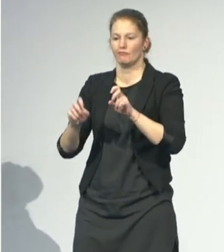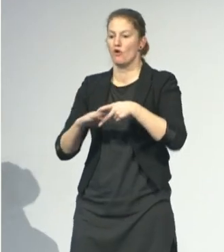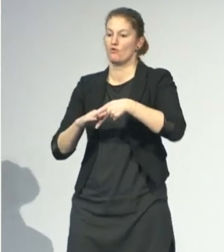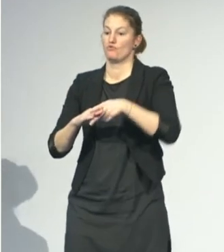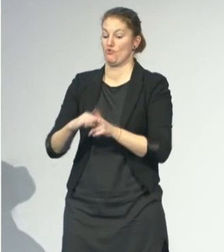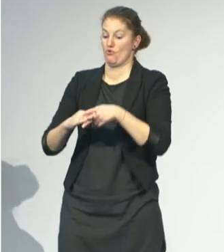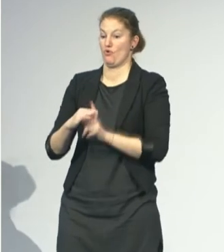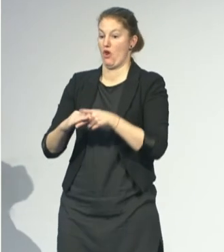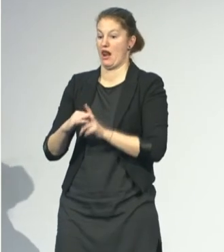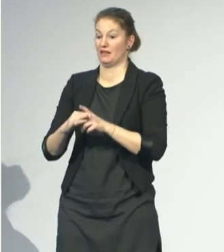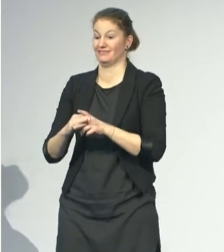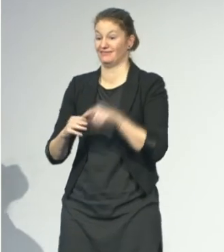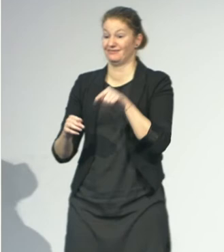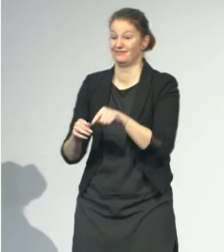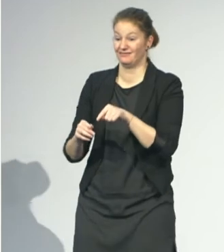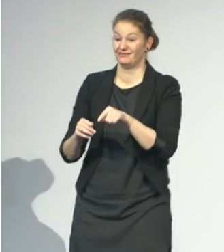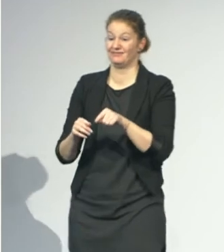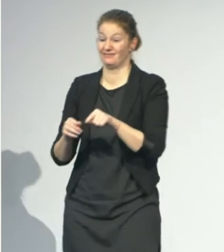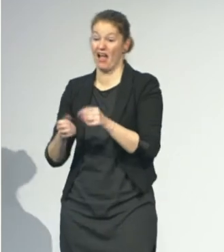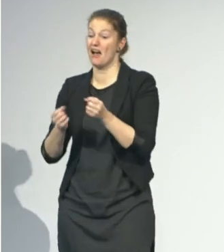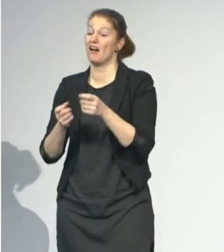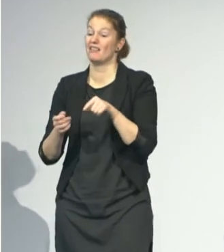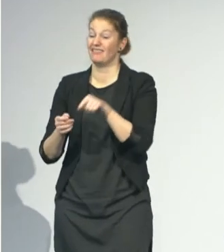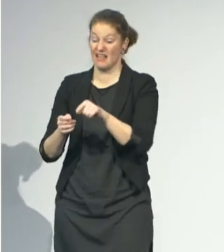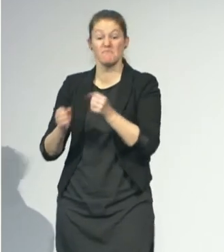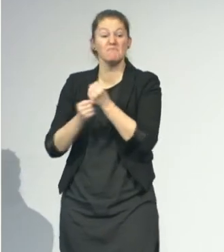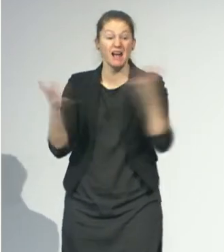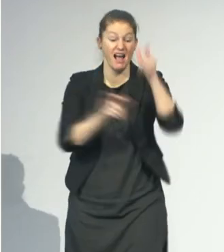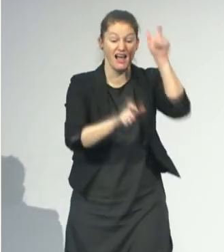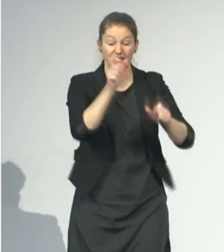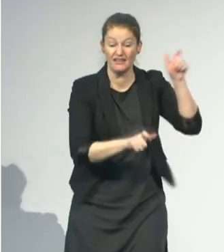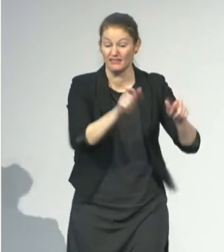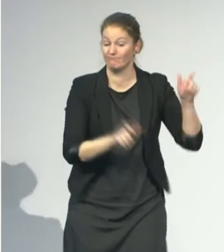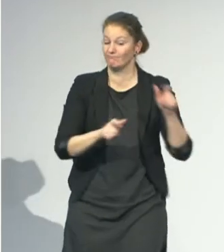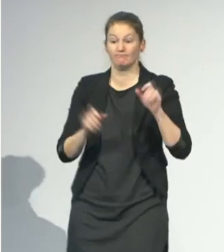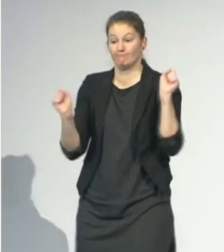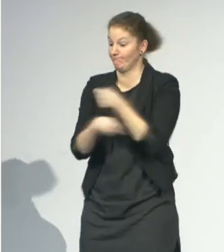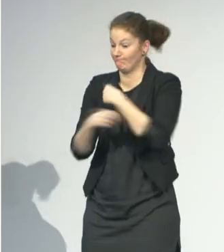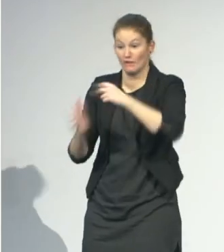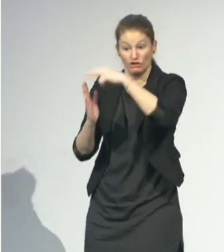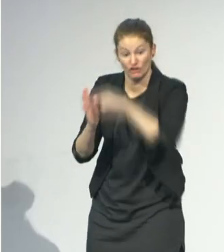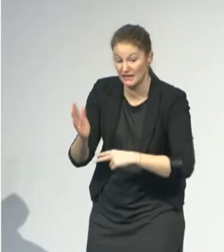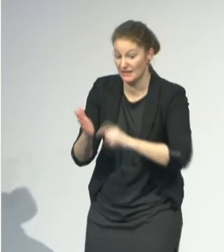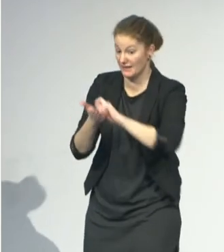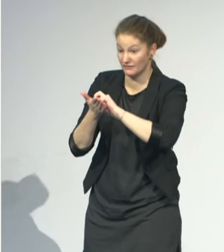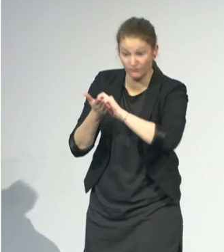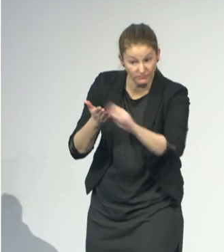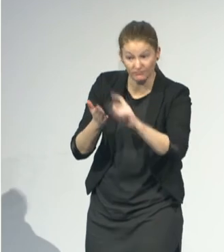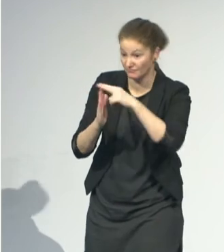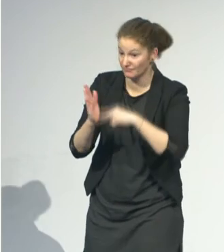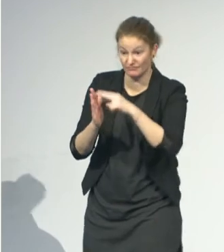people, people that cannot read, couldn't learn to read, for social reasons of any kind of